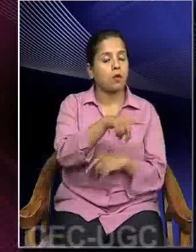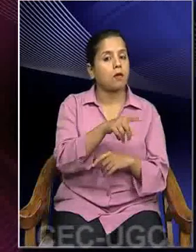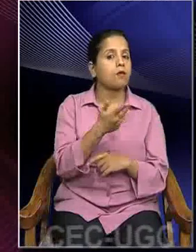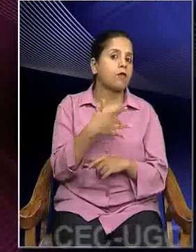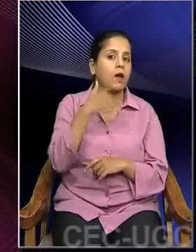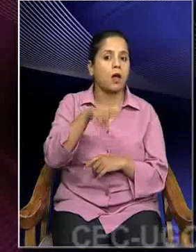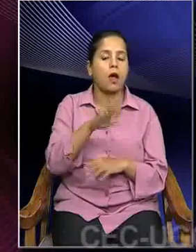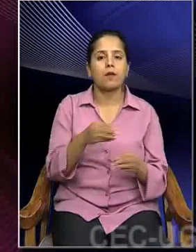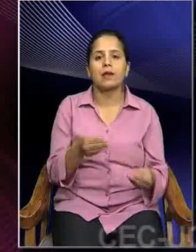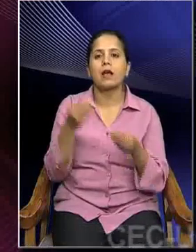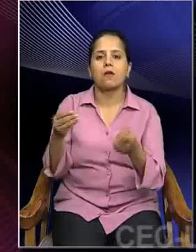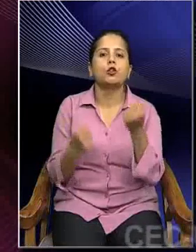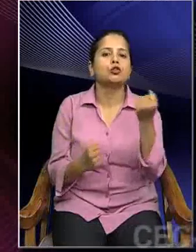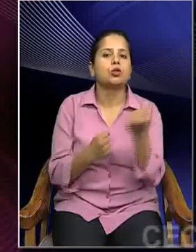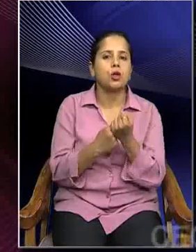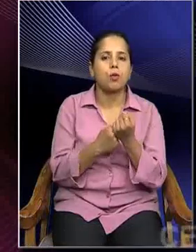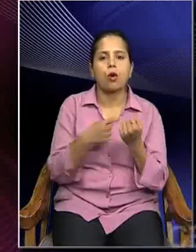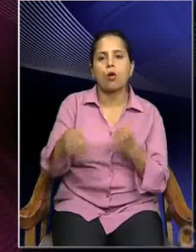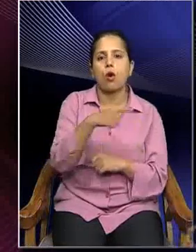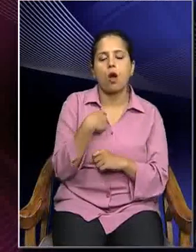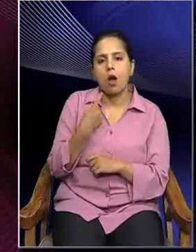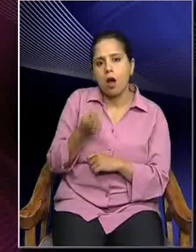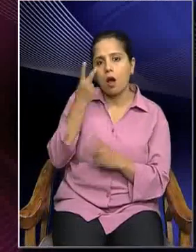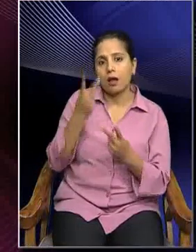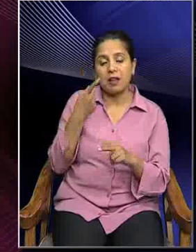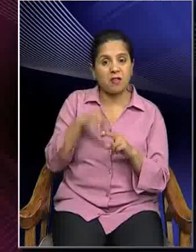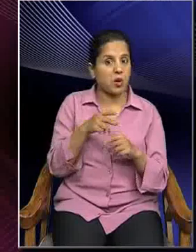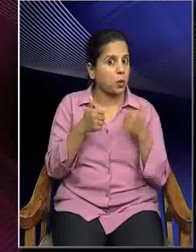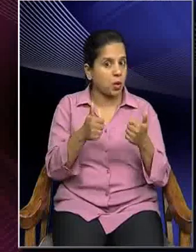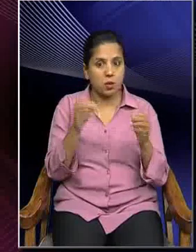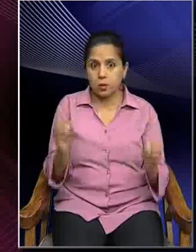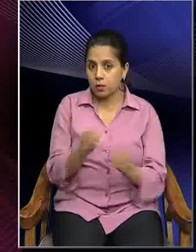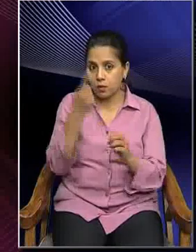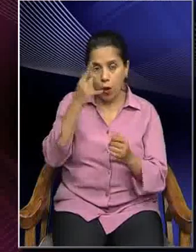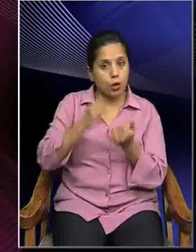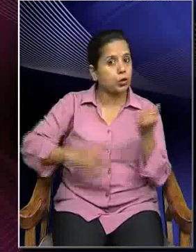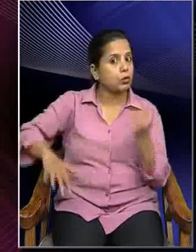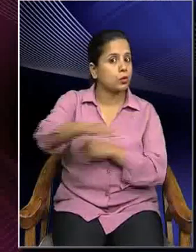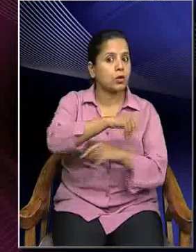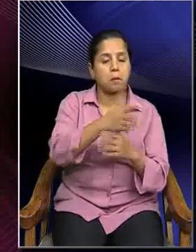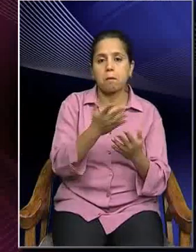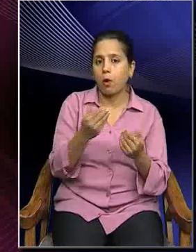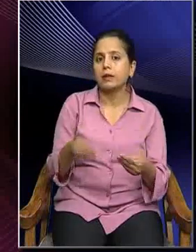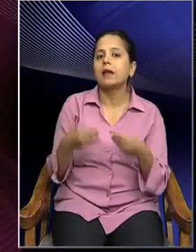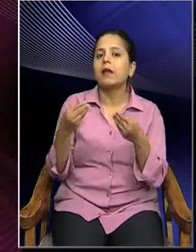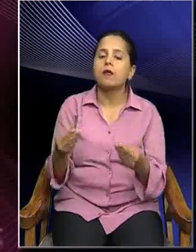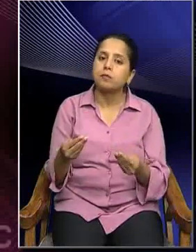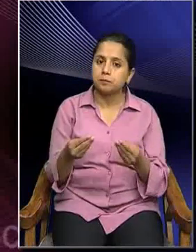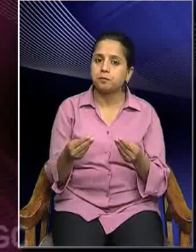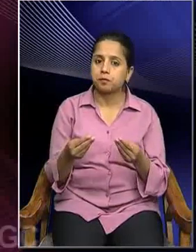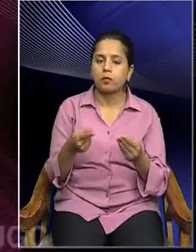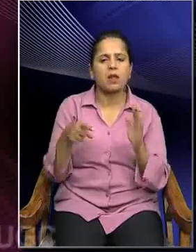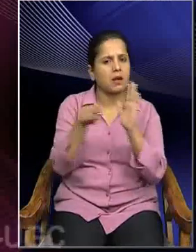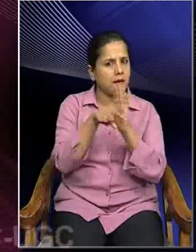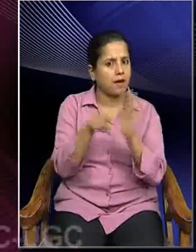of give support to that sentiment. If it is not good for the society, it could give in an